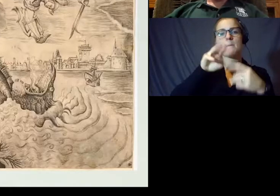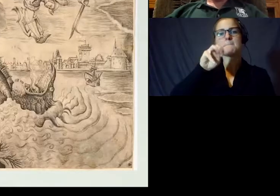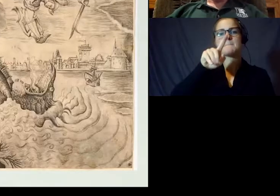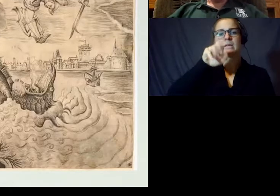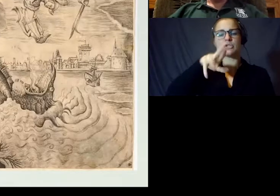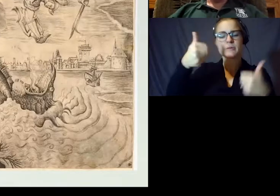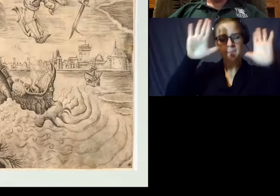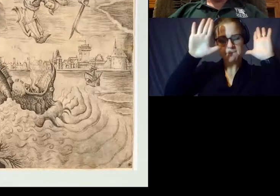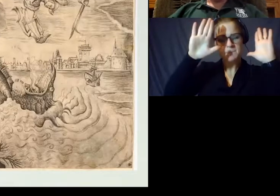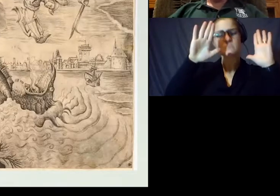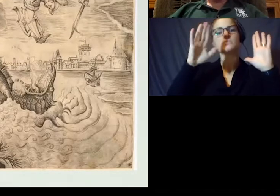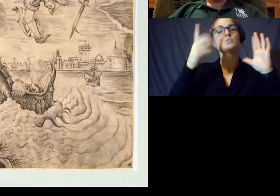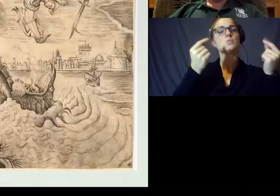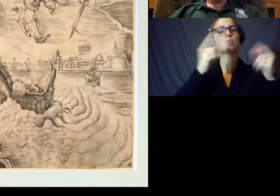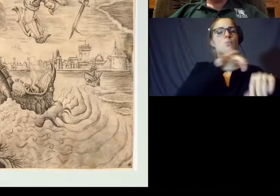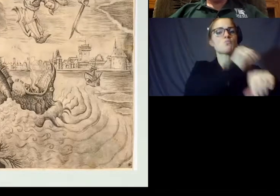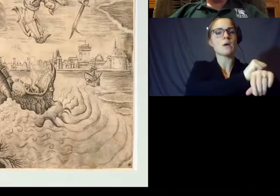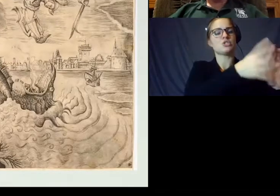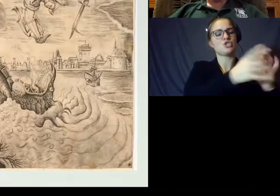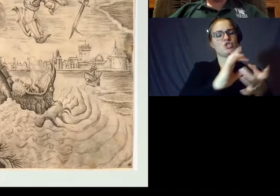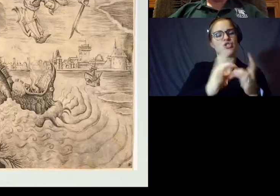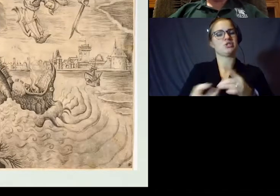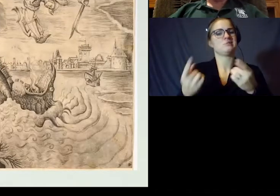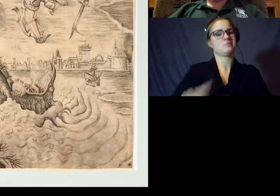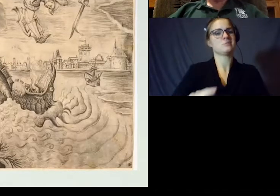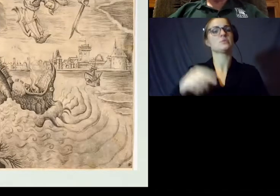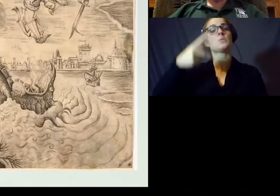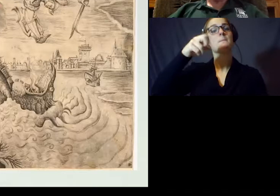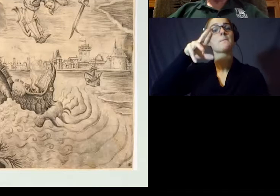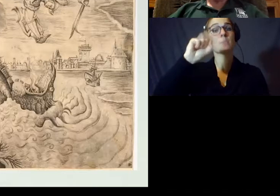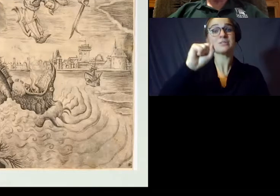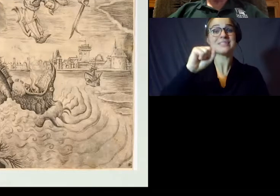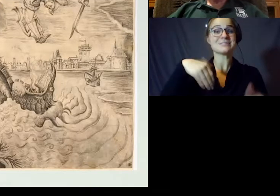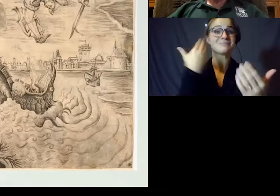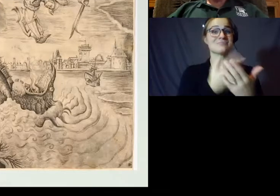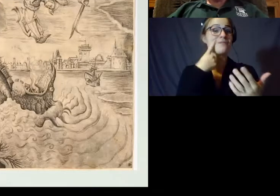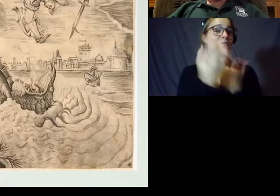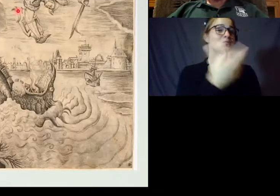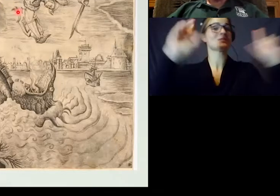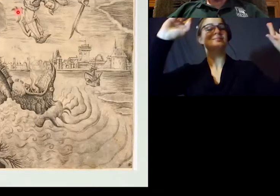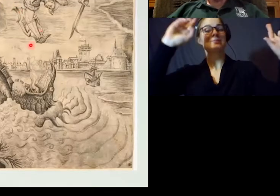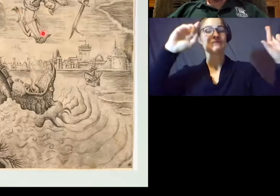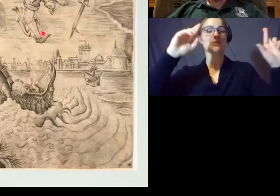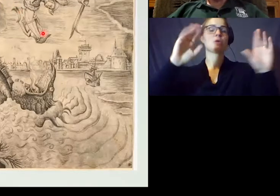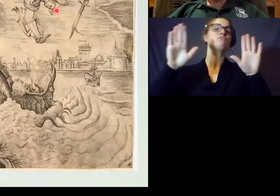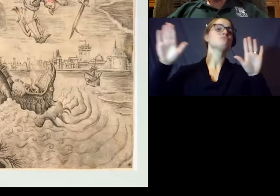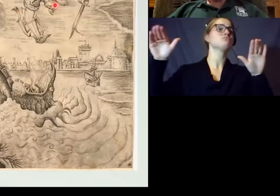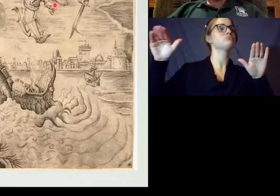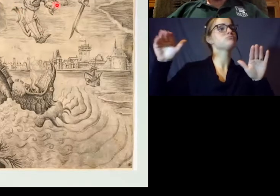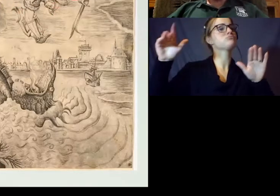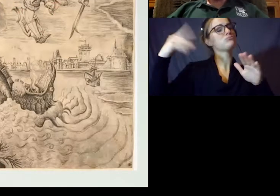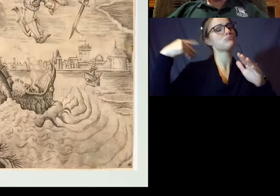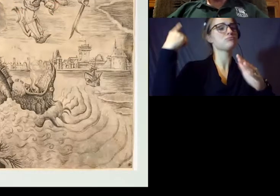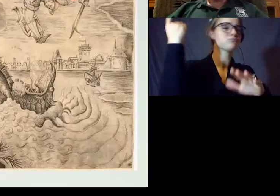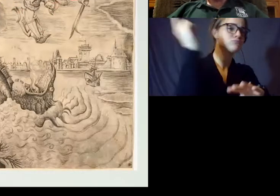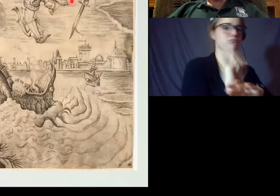to the rescue. He flies down with his sandals and his stuff, and he destroys the monster. And you can see his sandals here, and his shield and his helm. And I